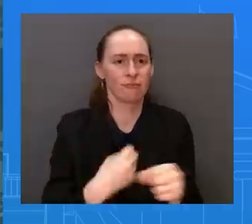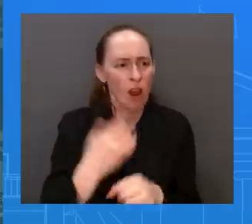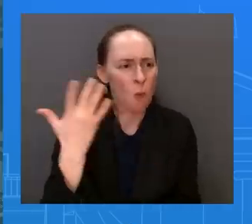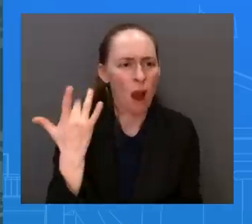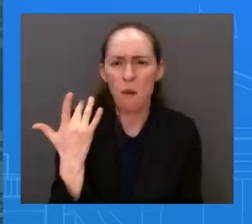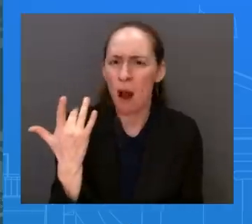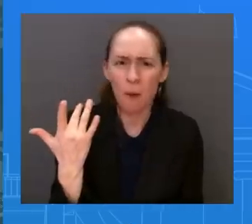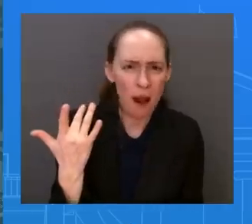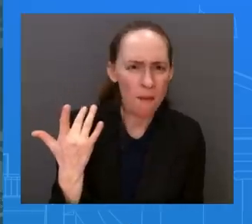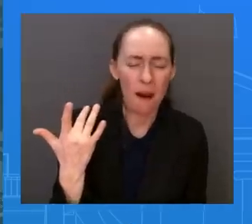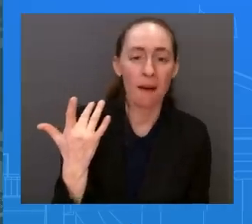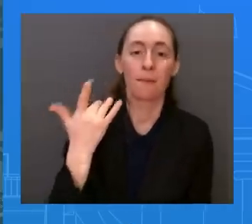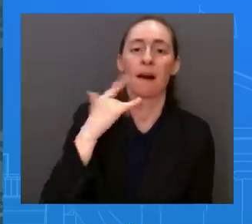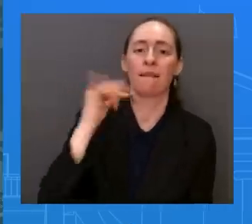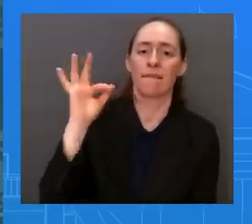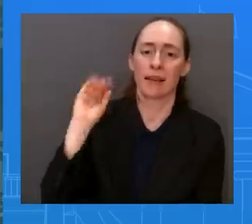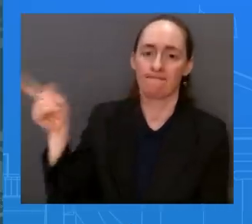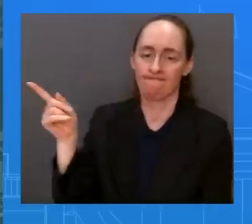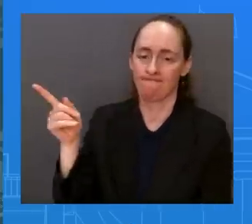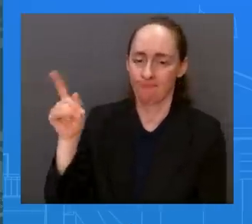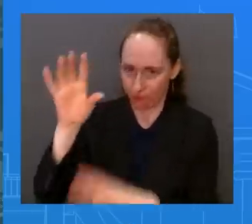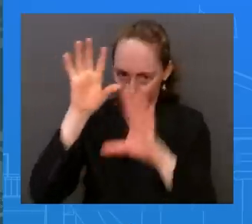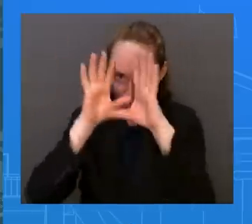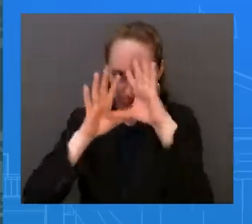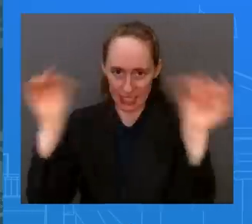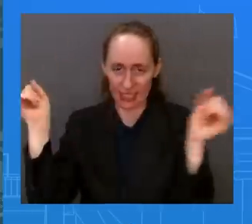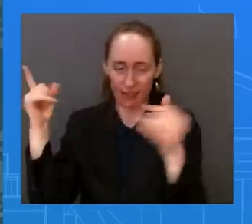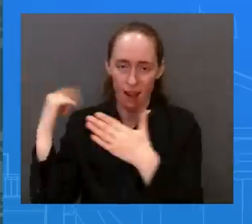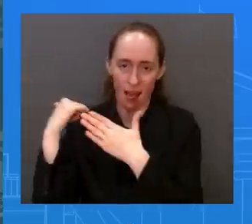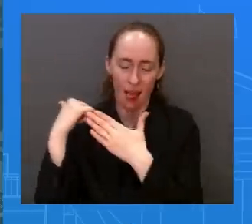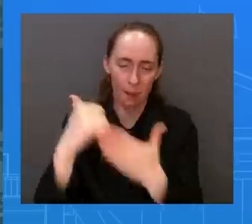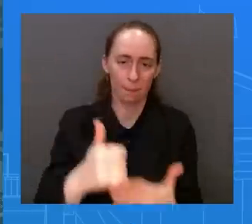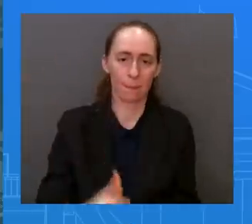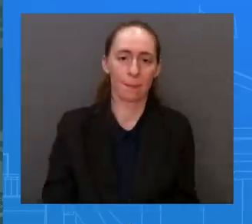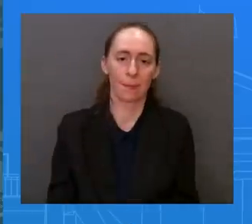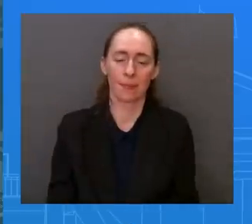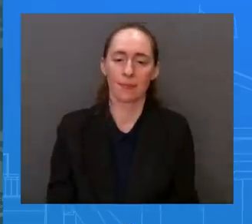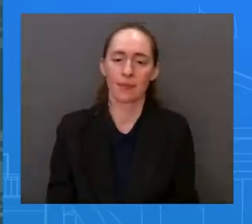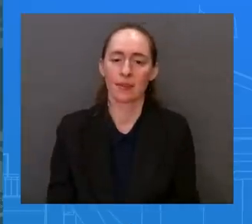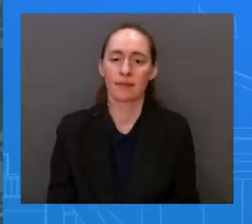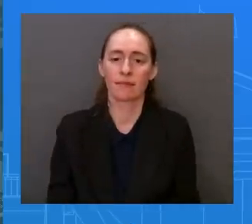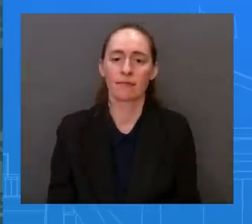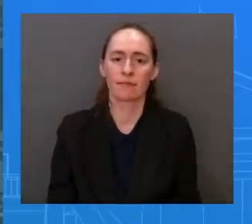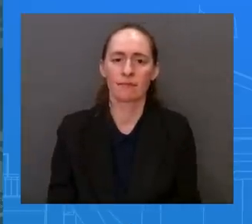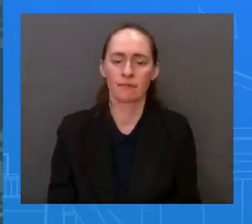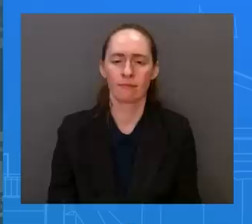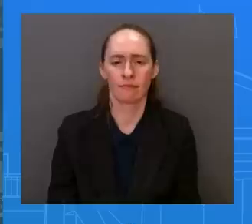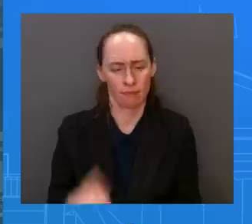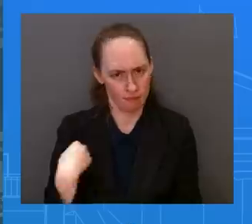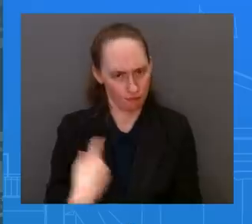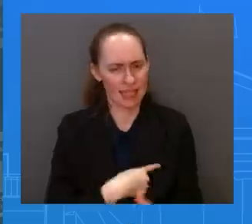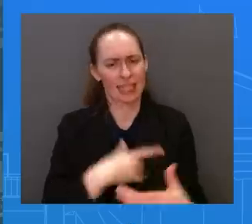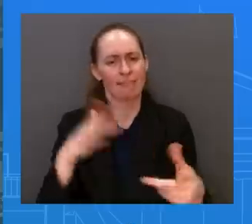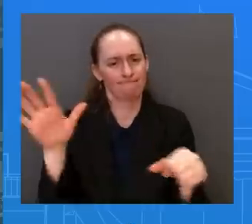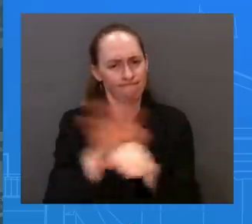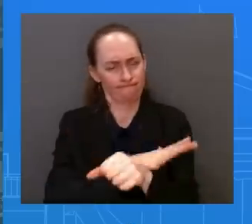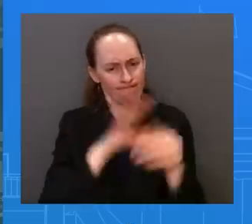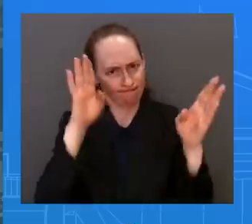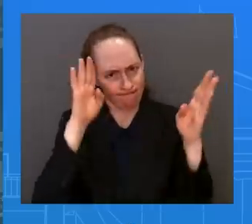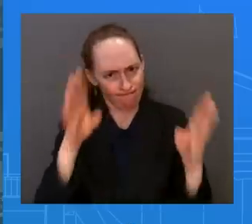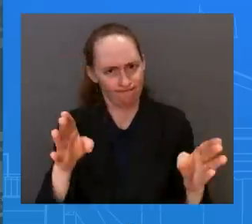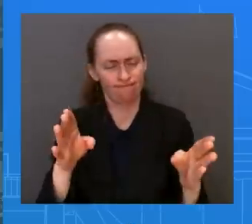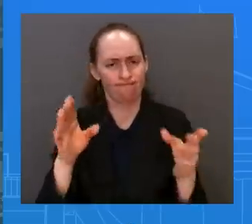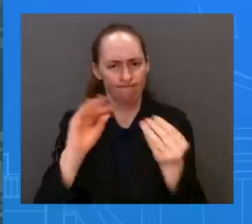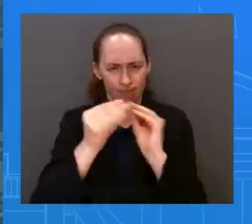people are, but what we are going to focus on is are the numbers that I just laid out, and that is also important. Will we continue to need to talk direct to the